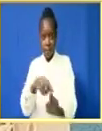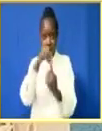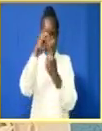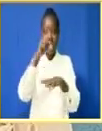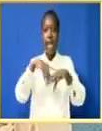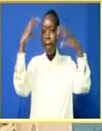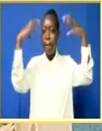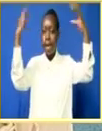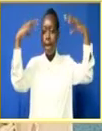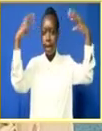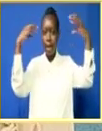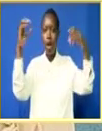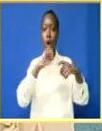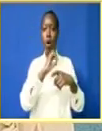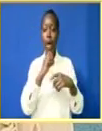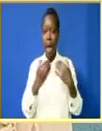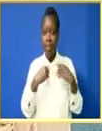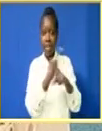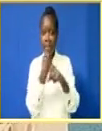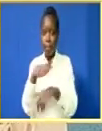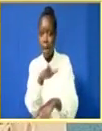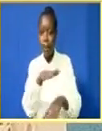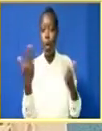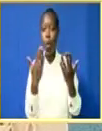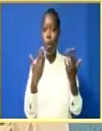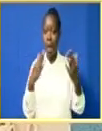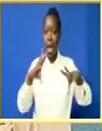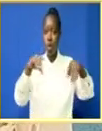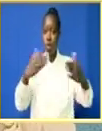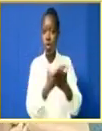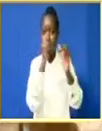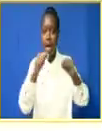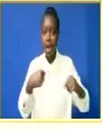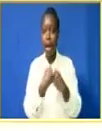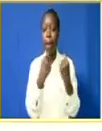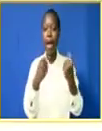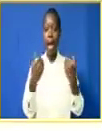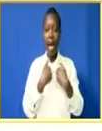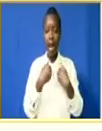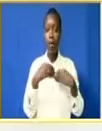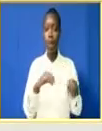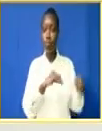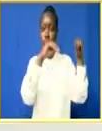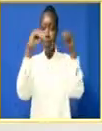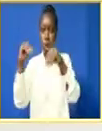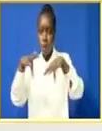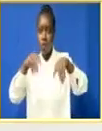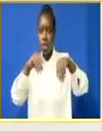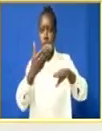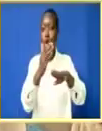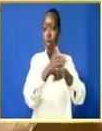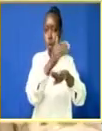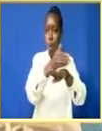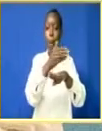there's water. There are different places that splash erosion can happen. Mm-hmm. And then there's transportation of the soil, the topmost soil. Mm-hmm.